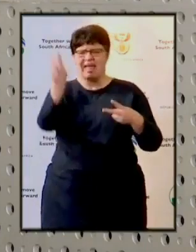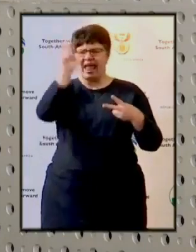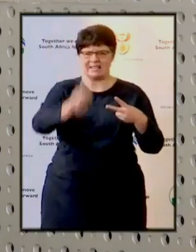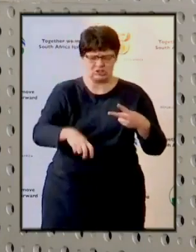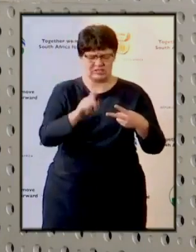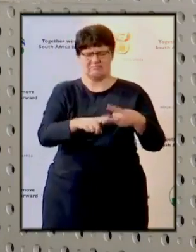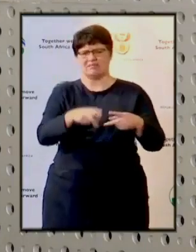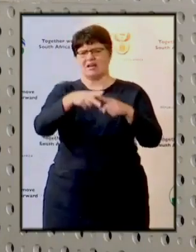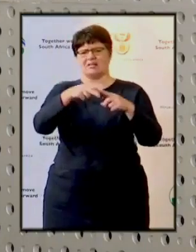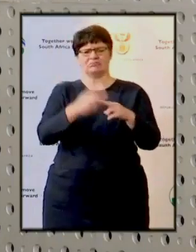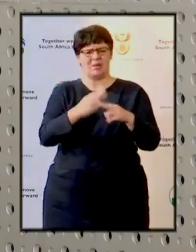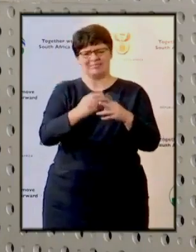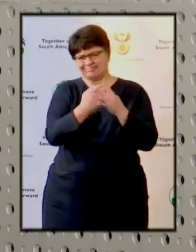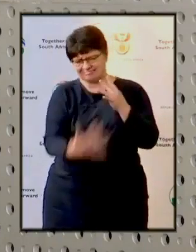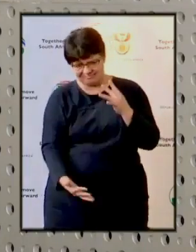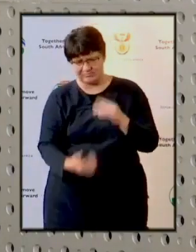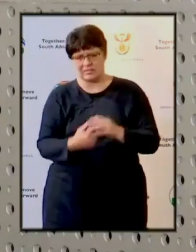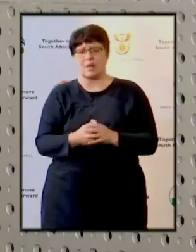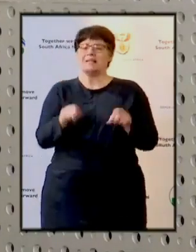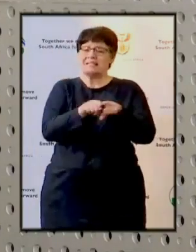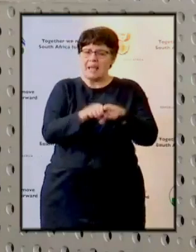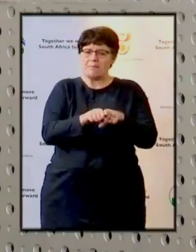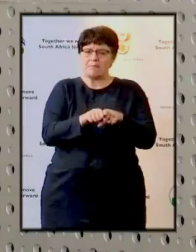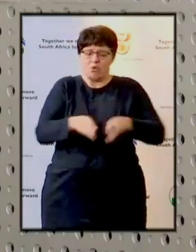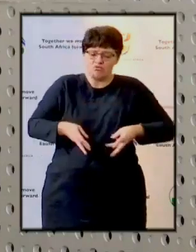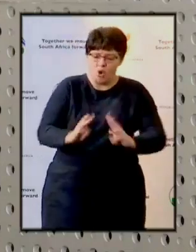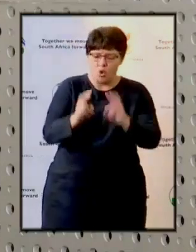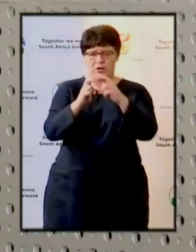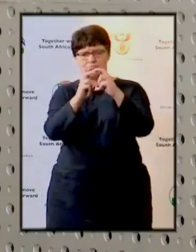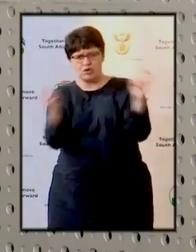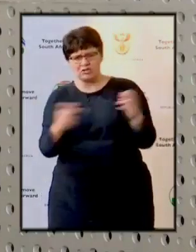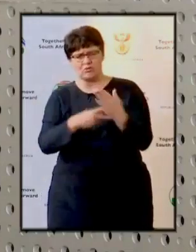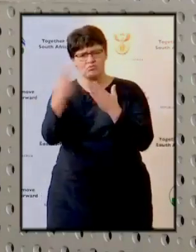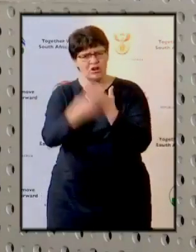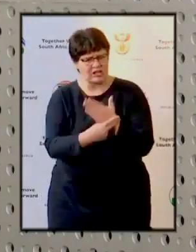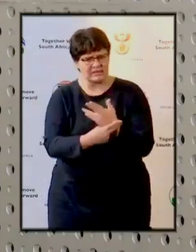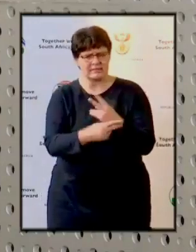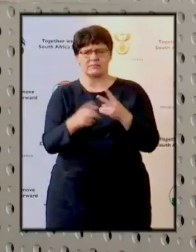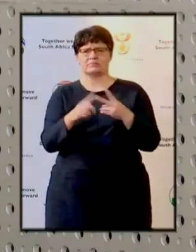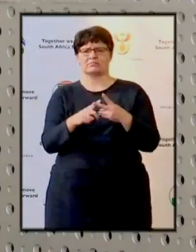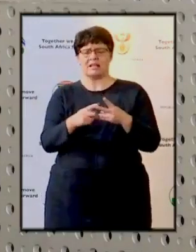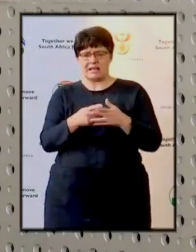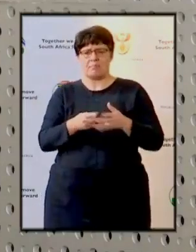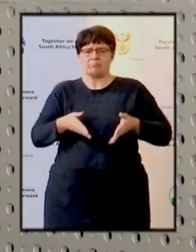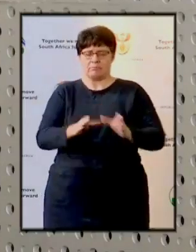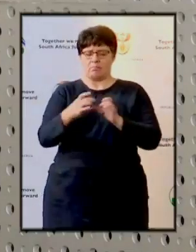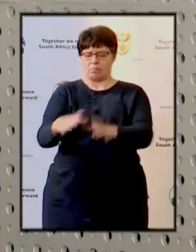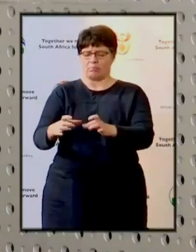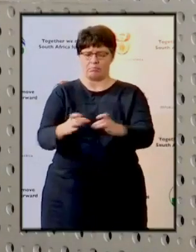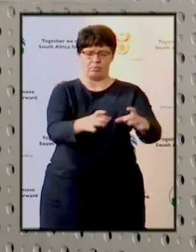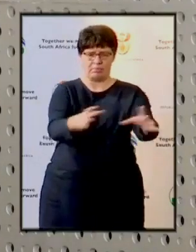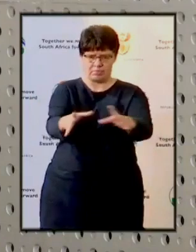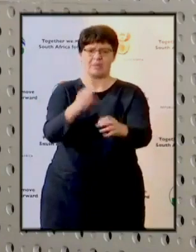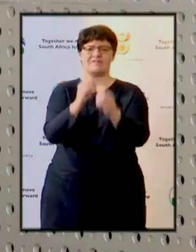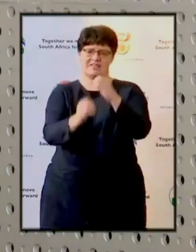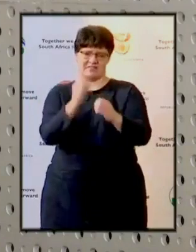sanitation, but also road and bridge projects, including local road repairs. The retail